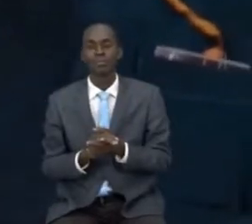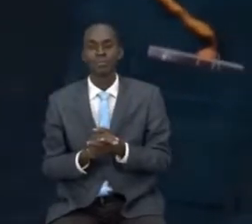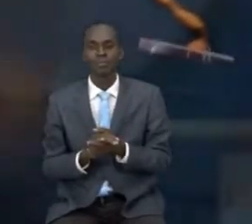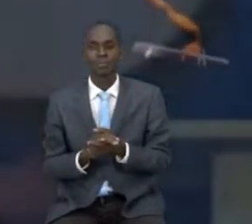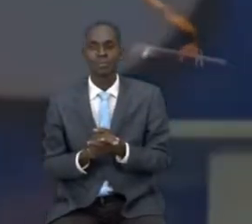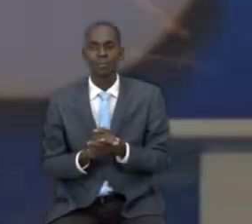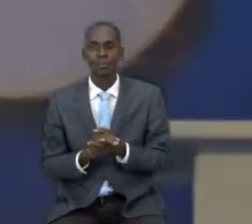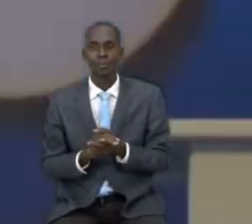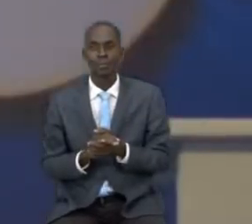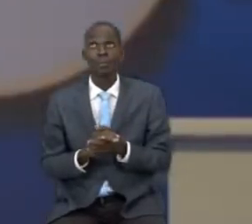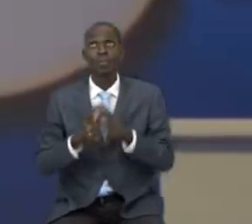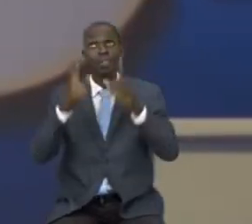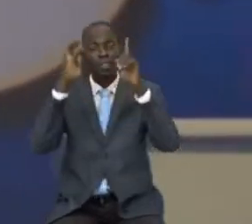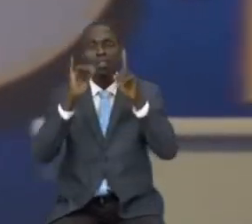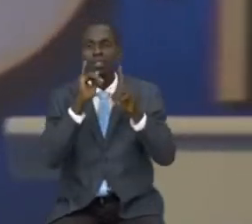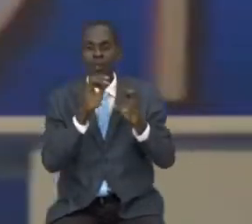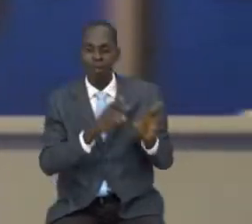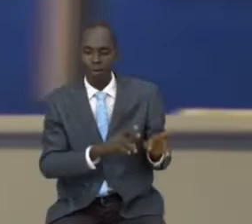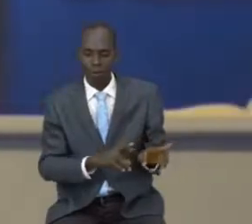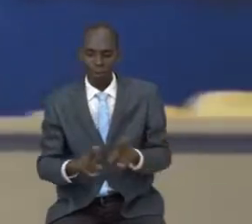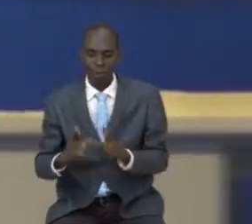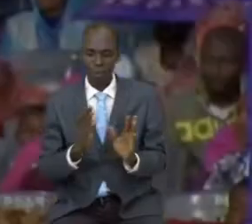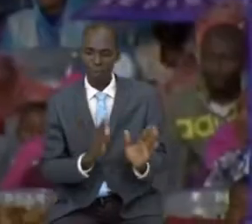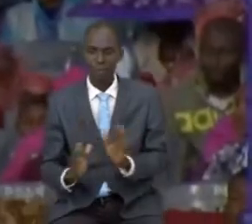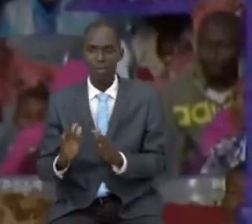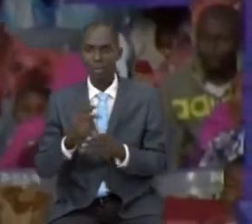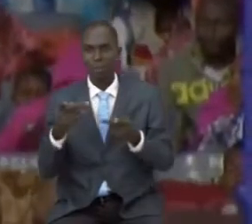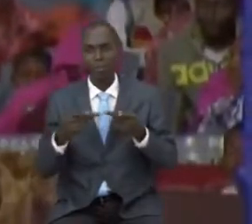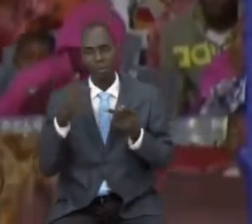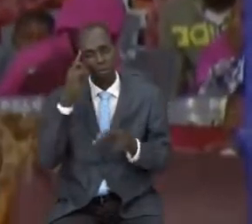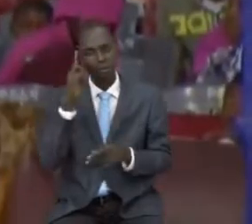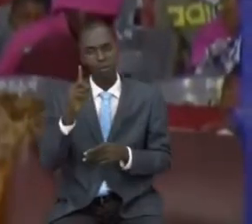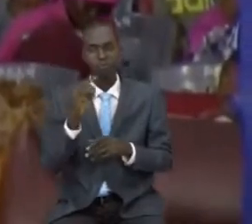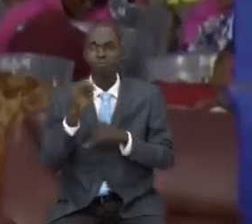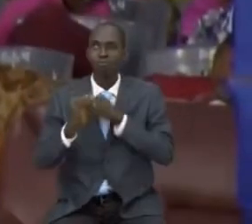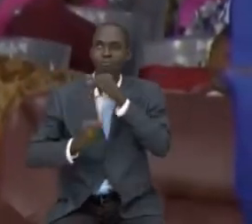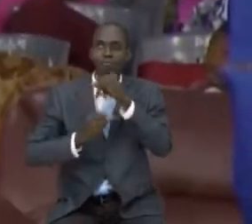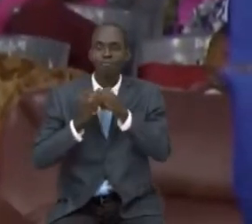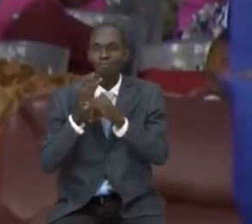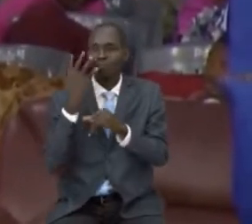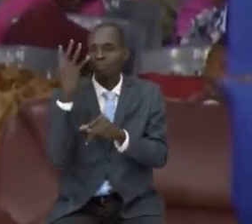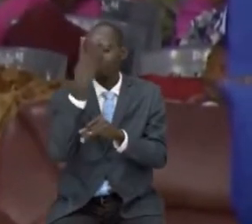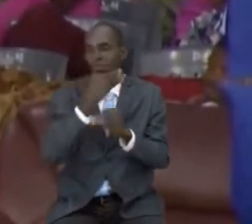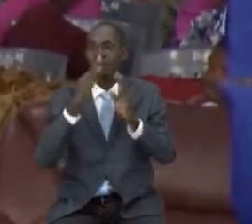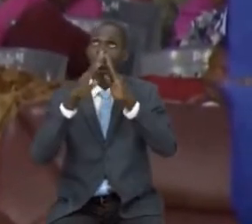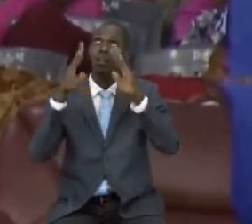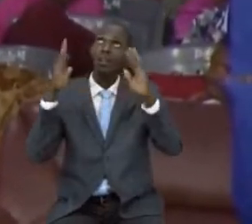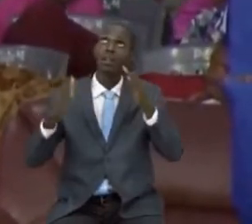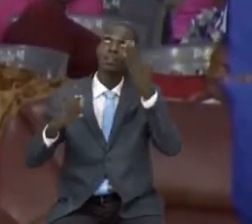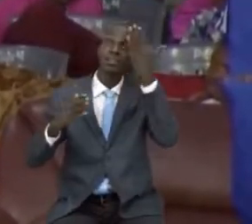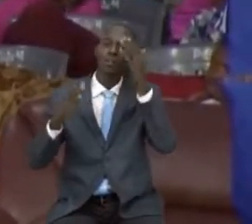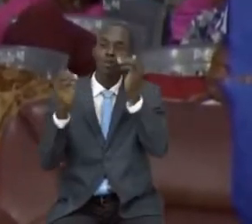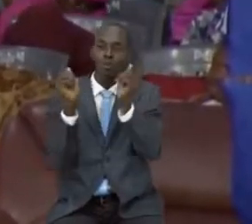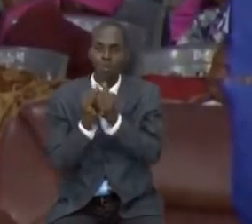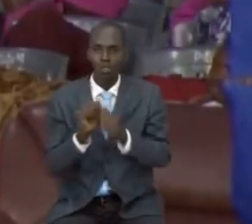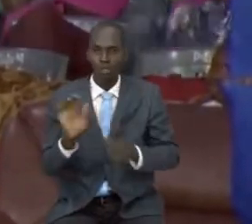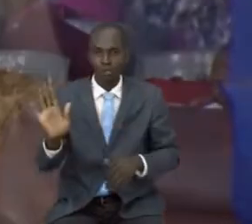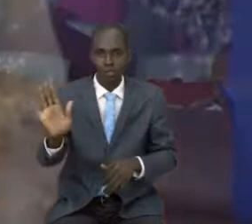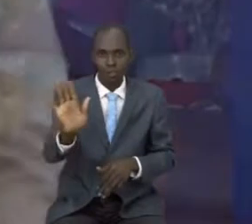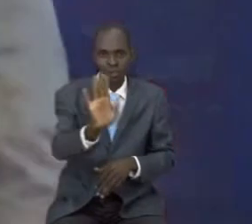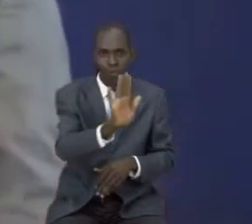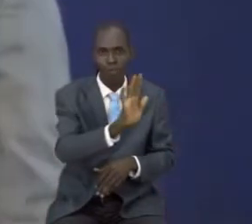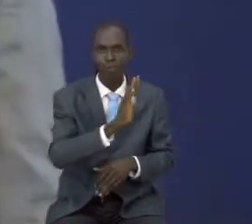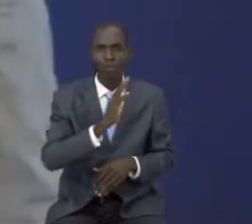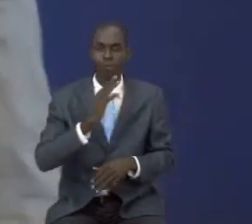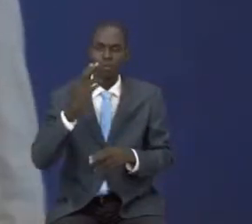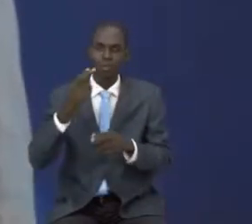He's already preparing a place for you, a mansion with your name on